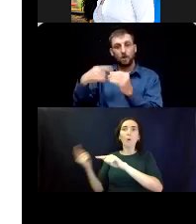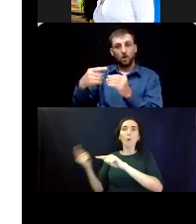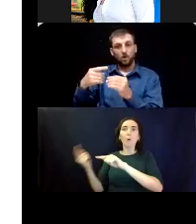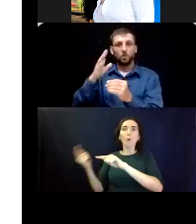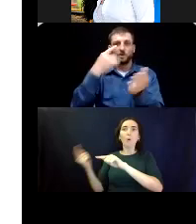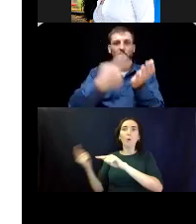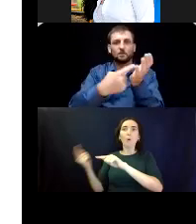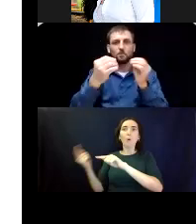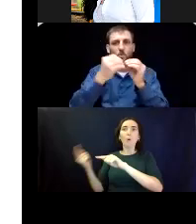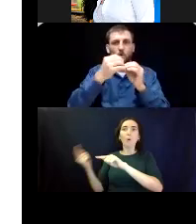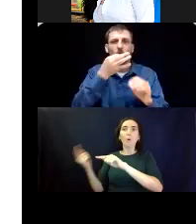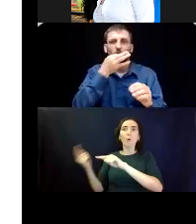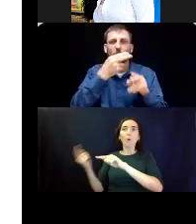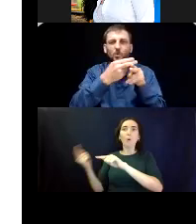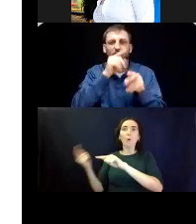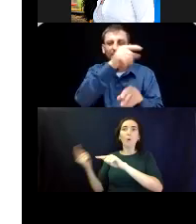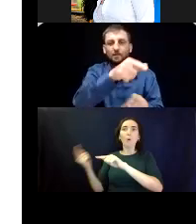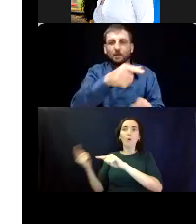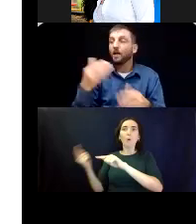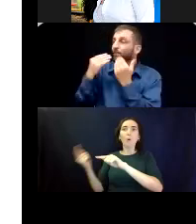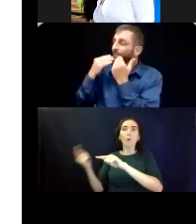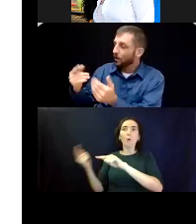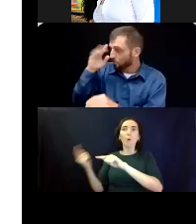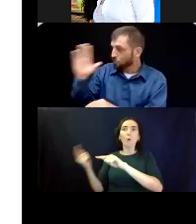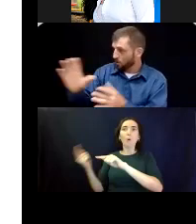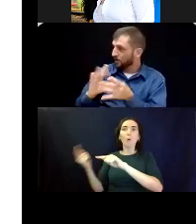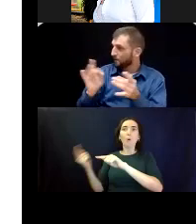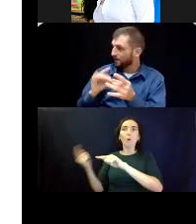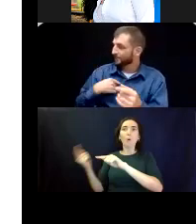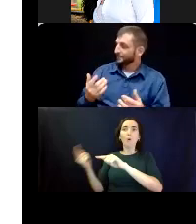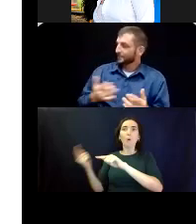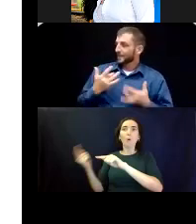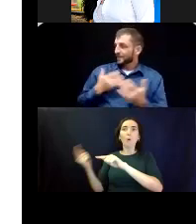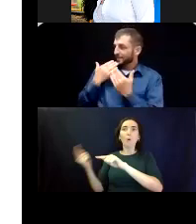I'm excited about that. So thank you for your comment. I appreciate it.